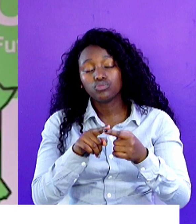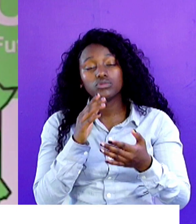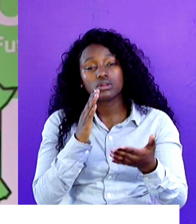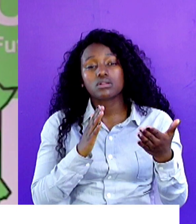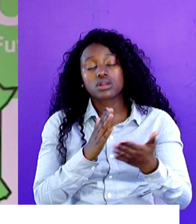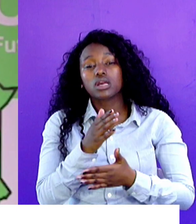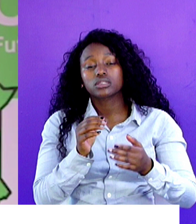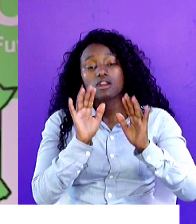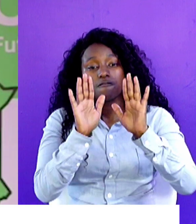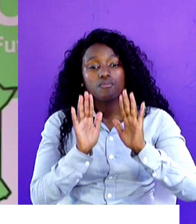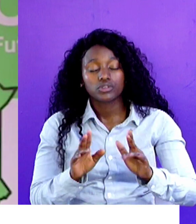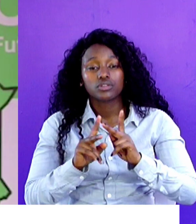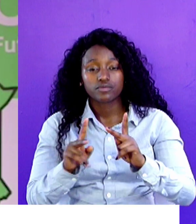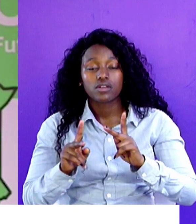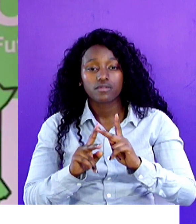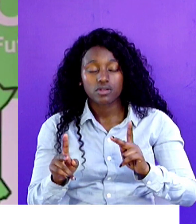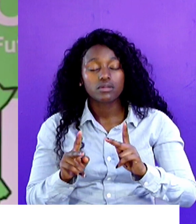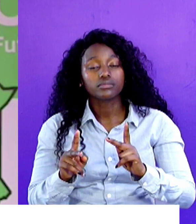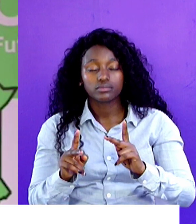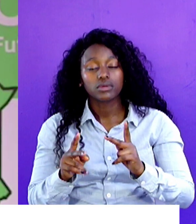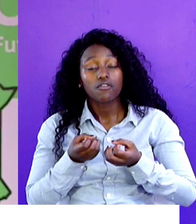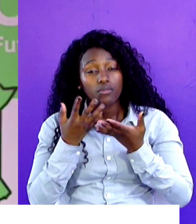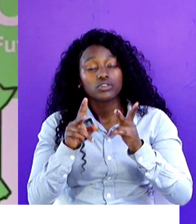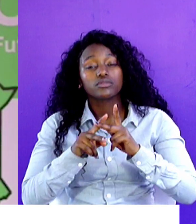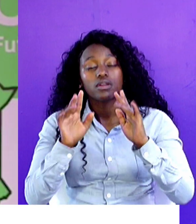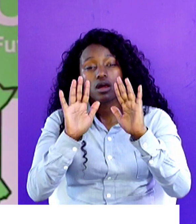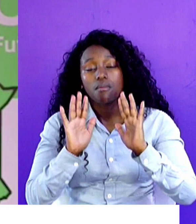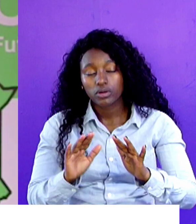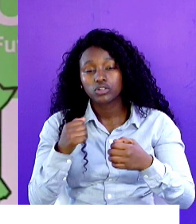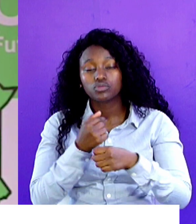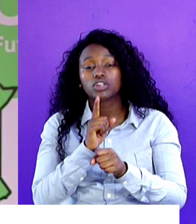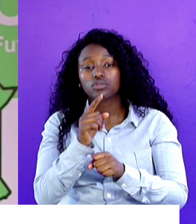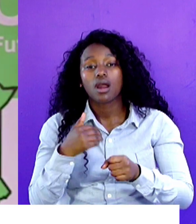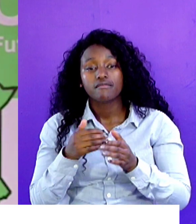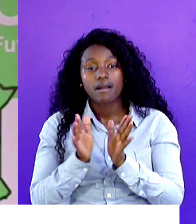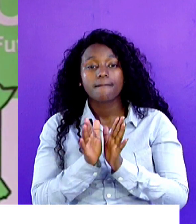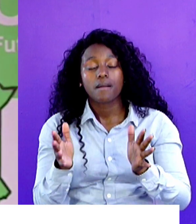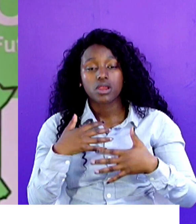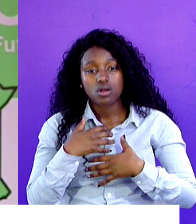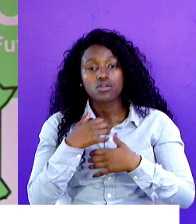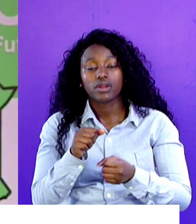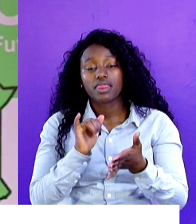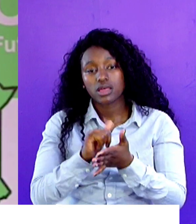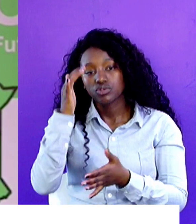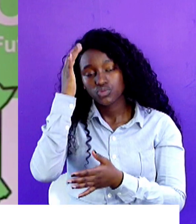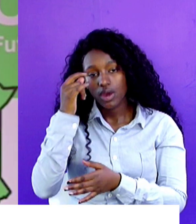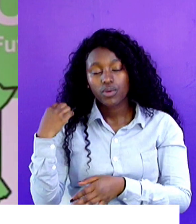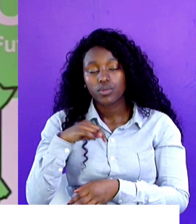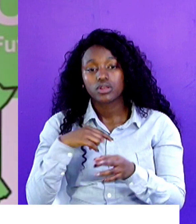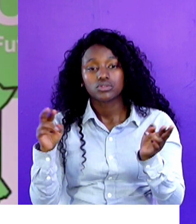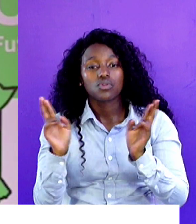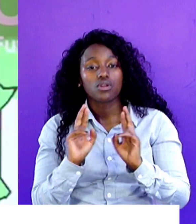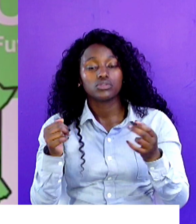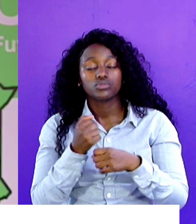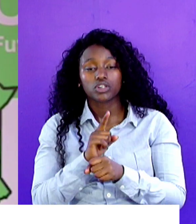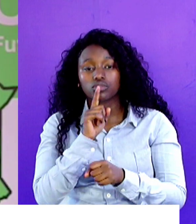process is vital for building and sustaining public confidence. This is why the Commission is committed to